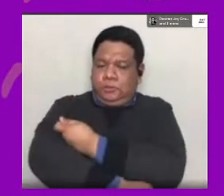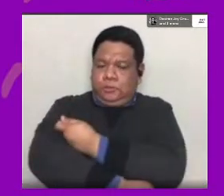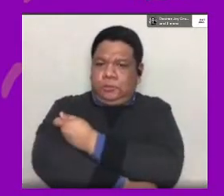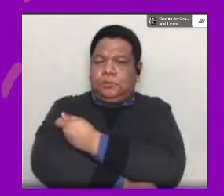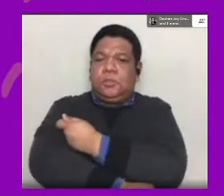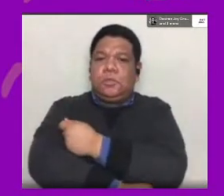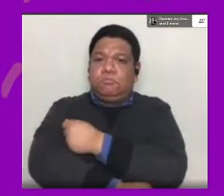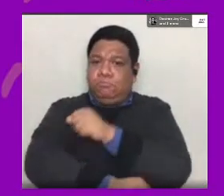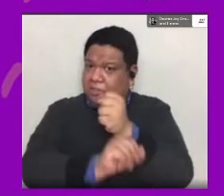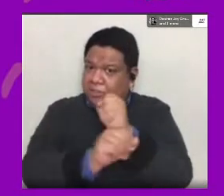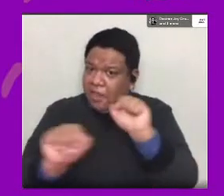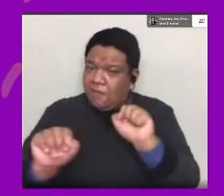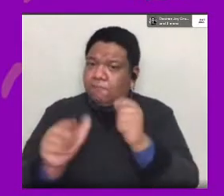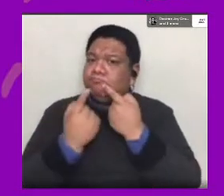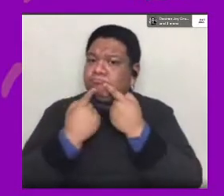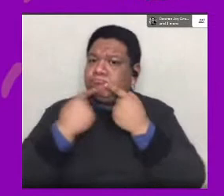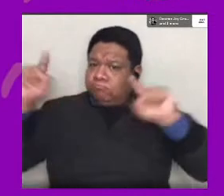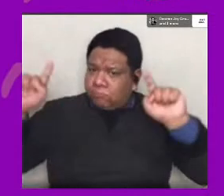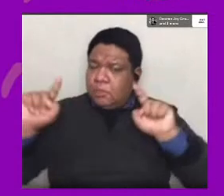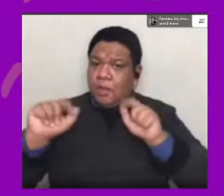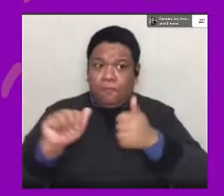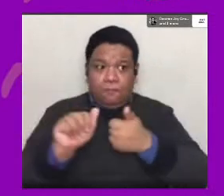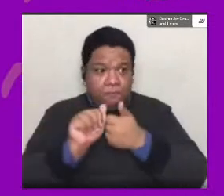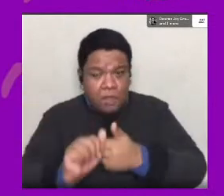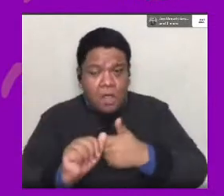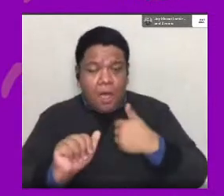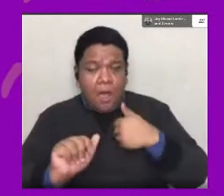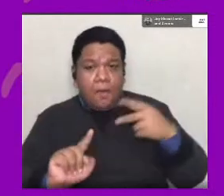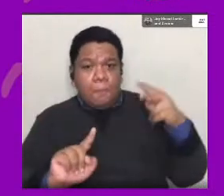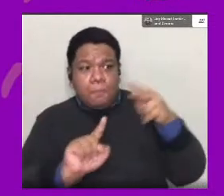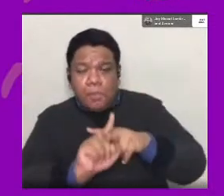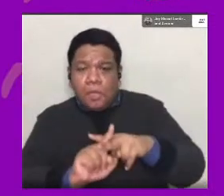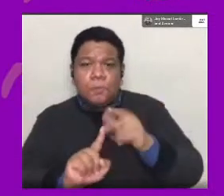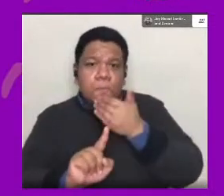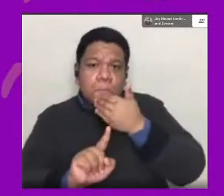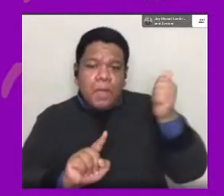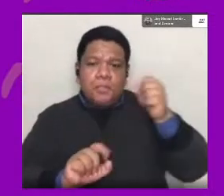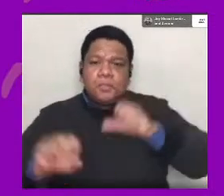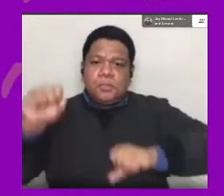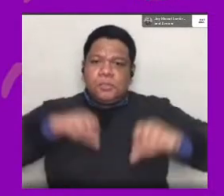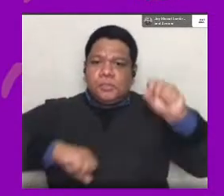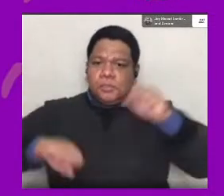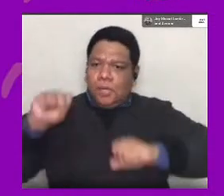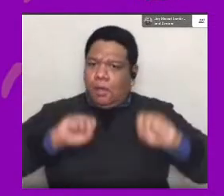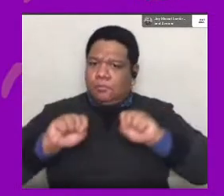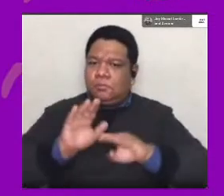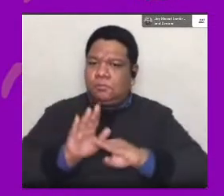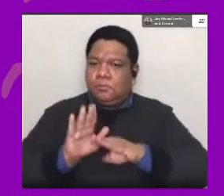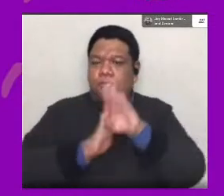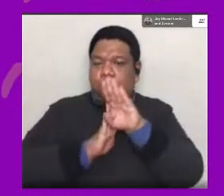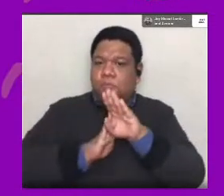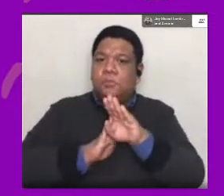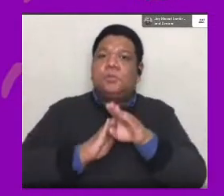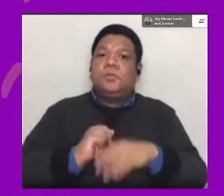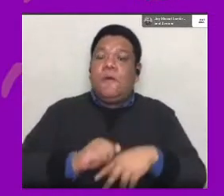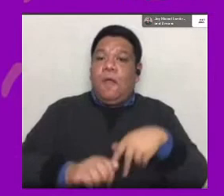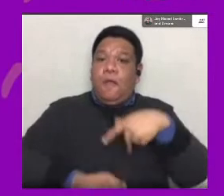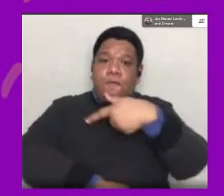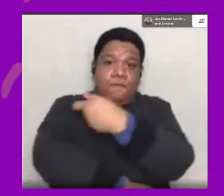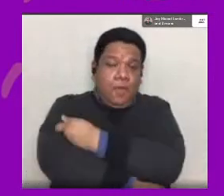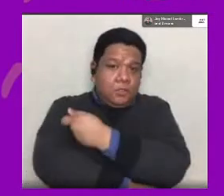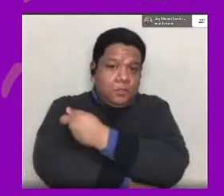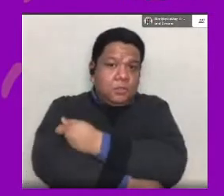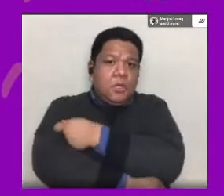safe, effective, and based on application of best scientific developments. Vaccines must